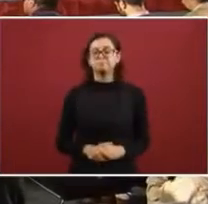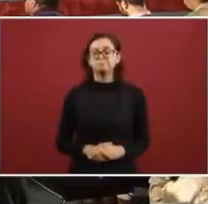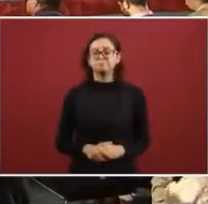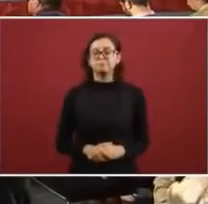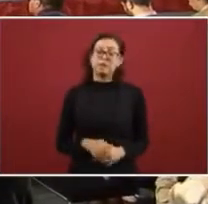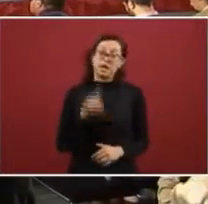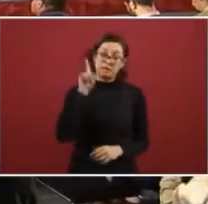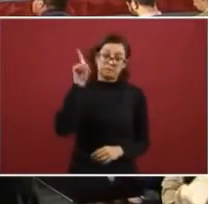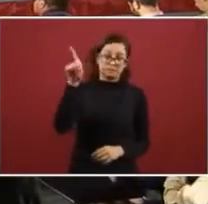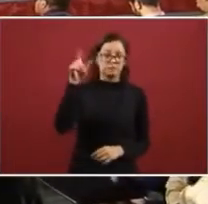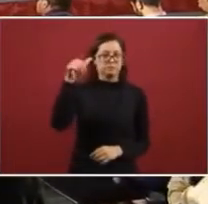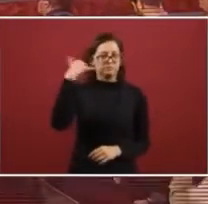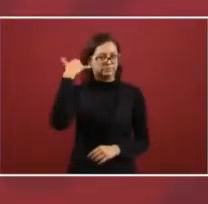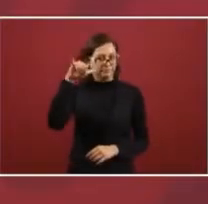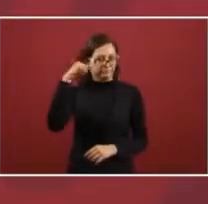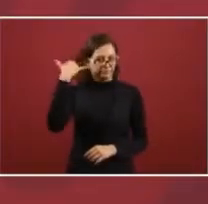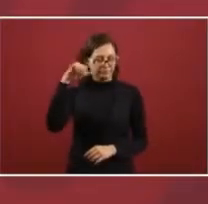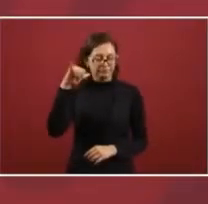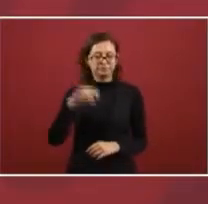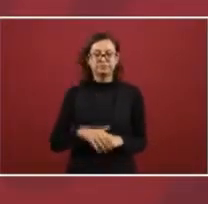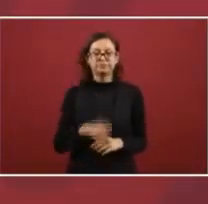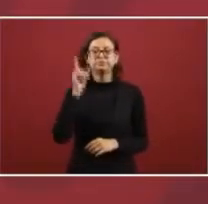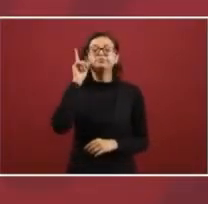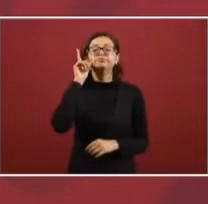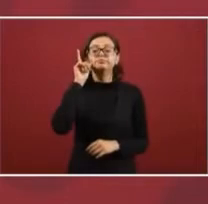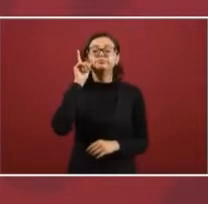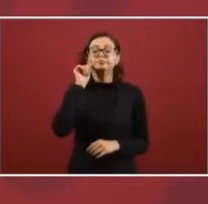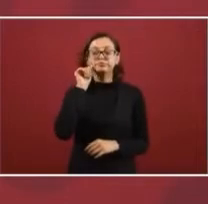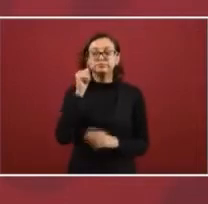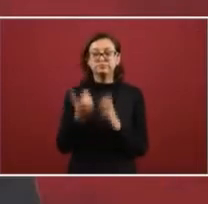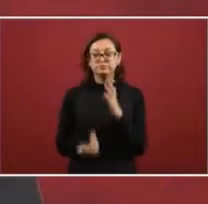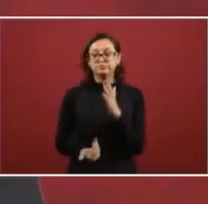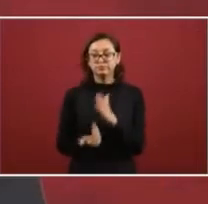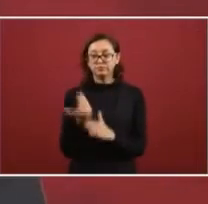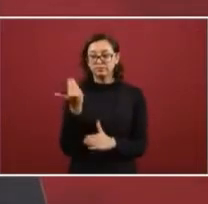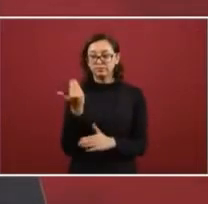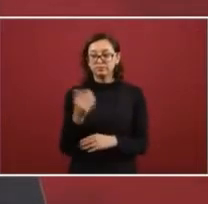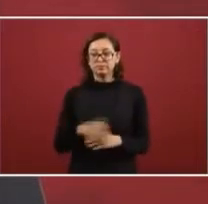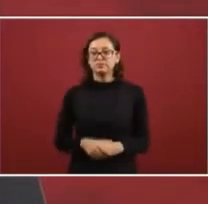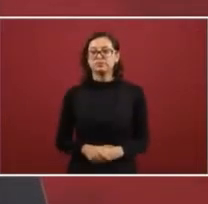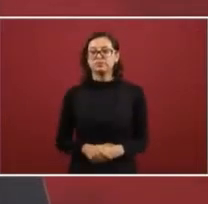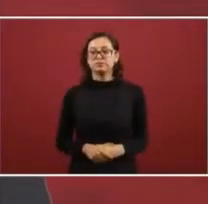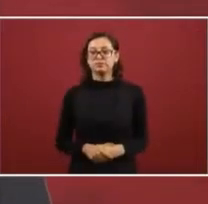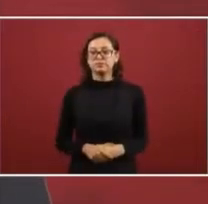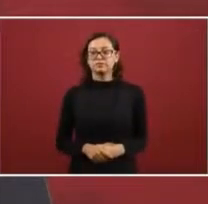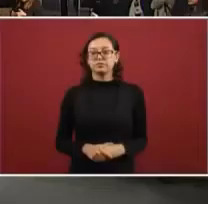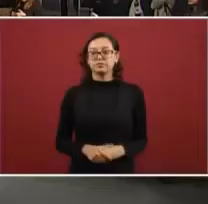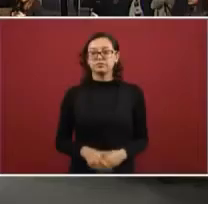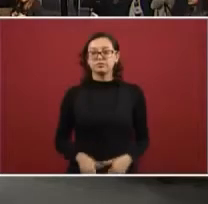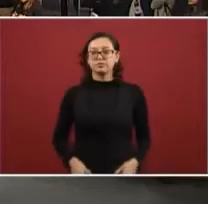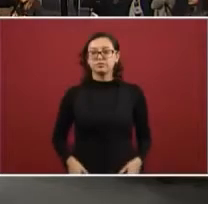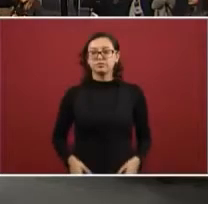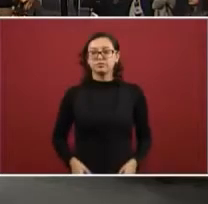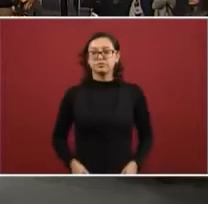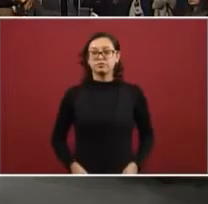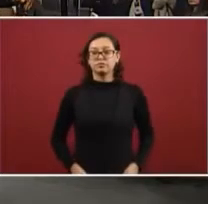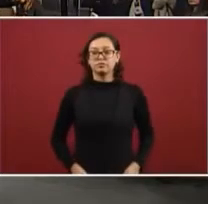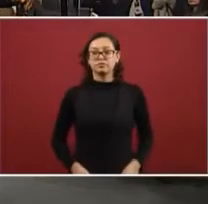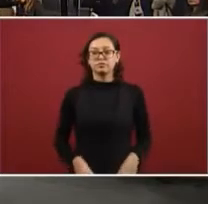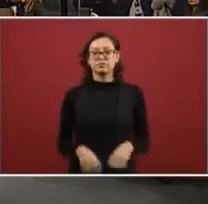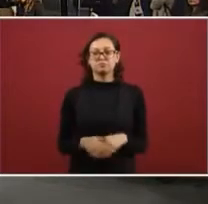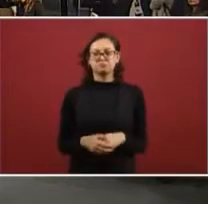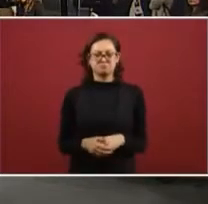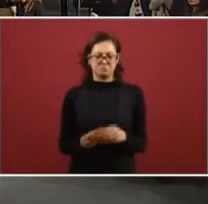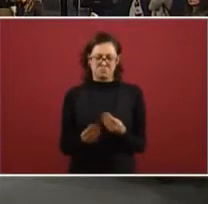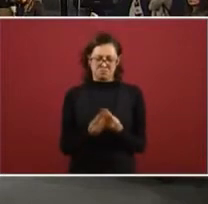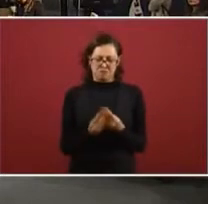Mérida, Yucatán. That will be in Mérida, mañana, Yucatán, tomorrow, in the morning. Y vamos, desde luego, estar and